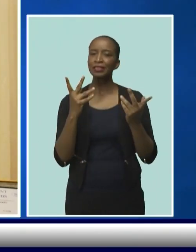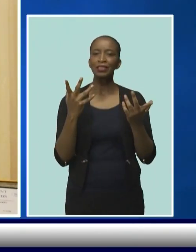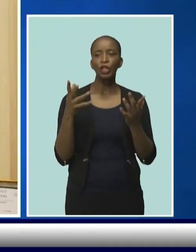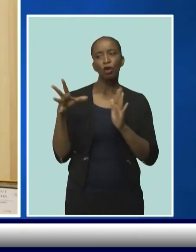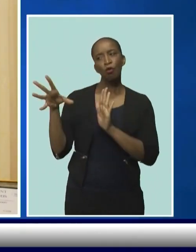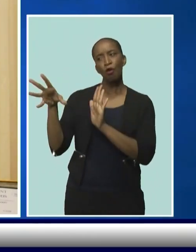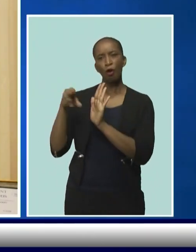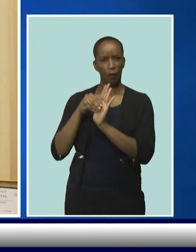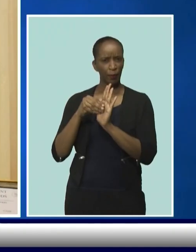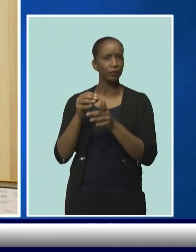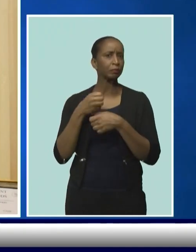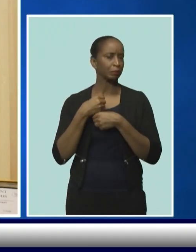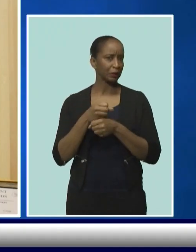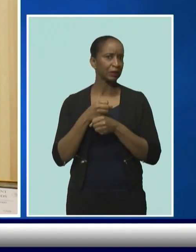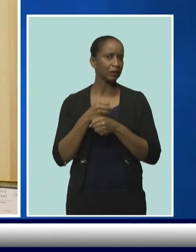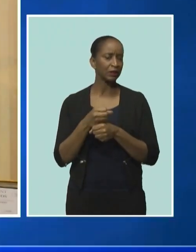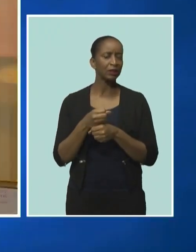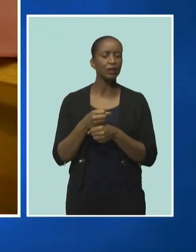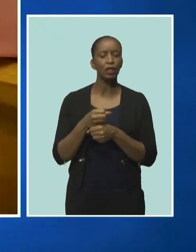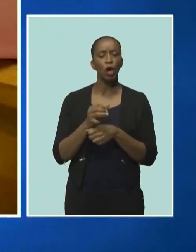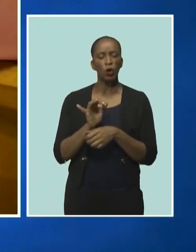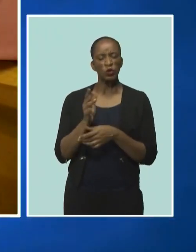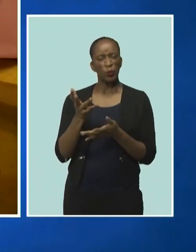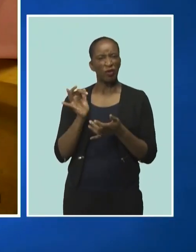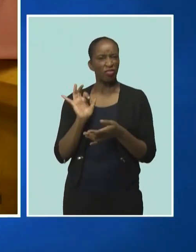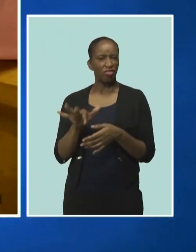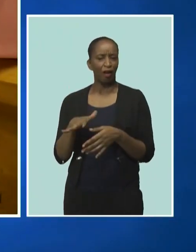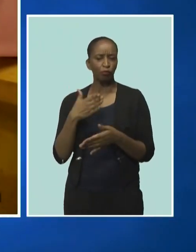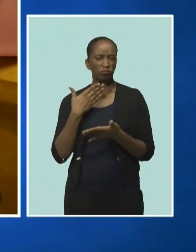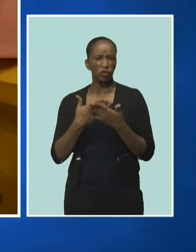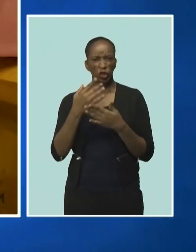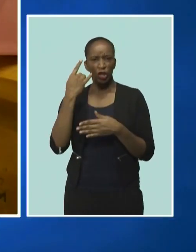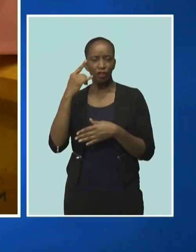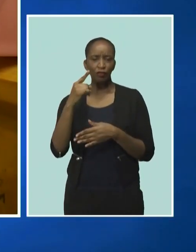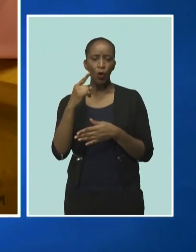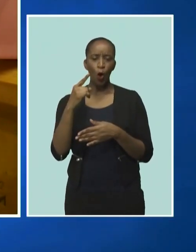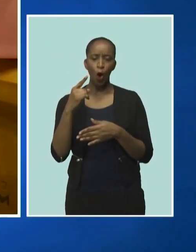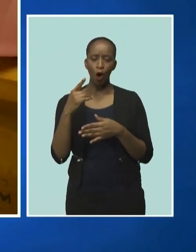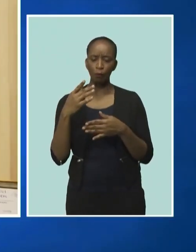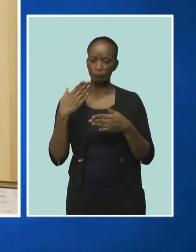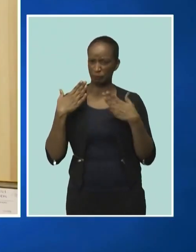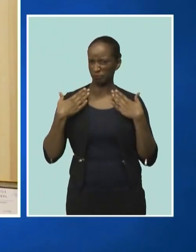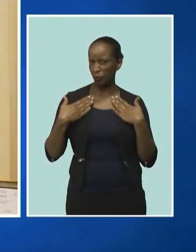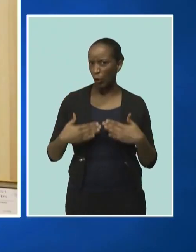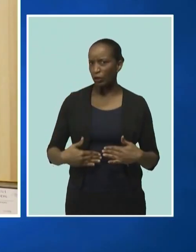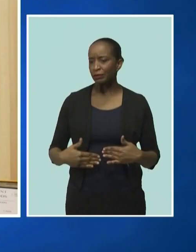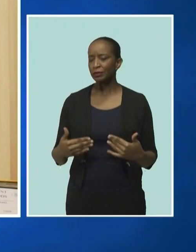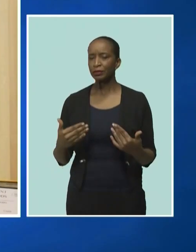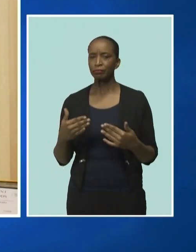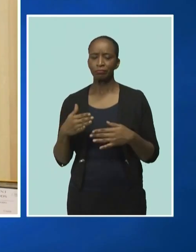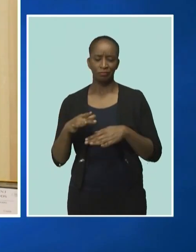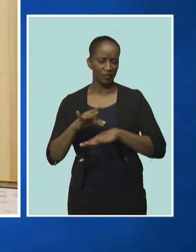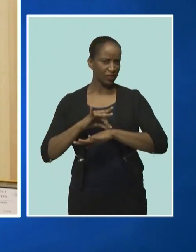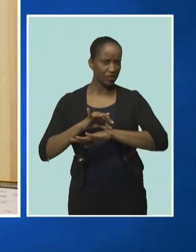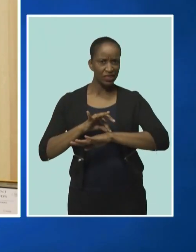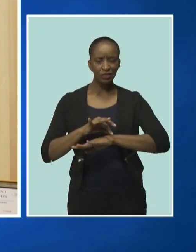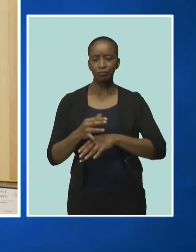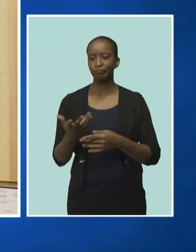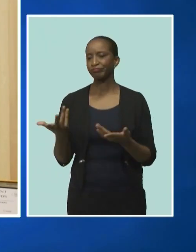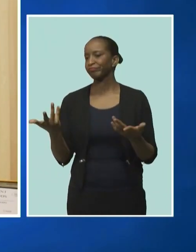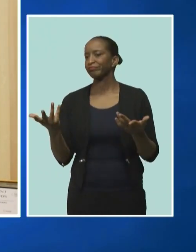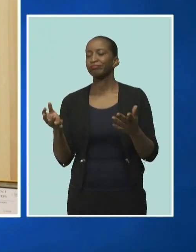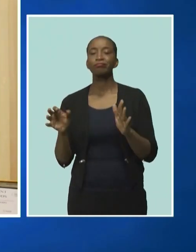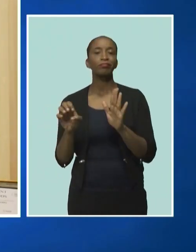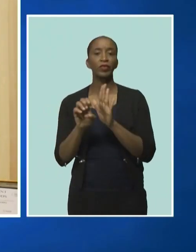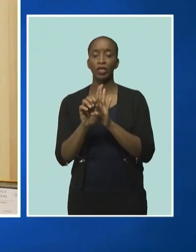and still is great for your skin. So I took inspiration from different things. So like our mahogany, for example, is